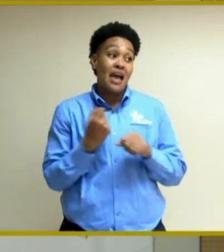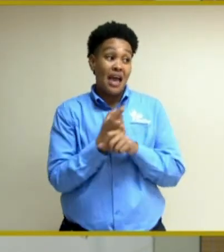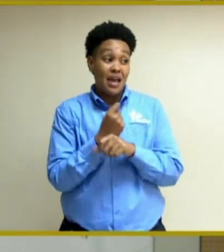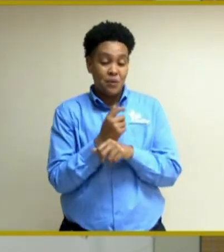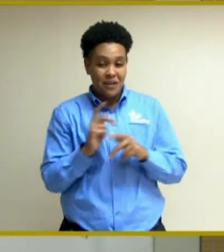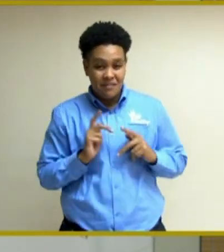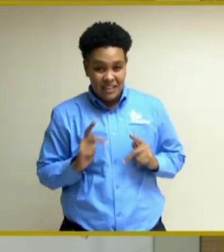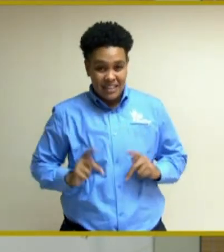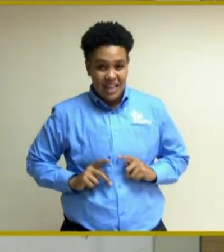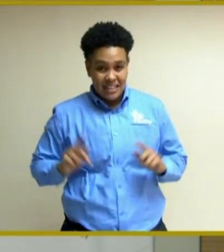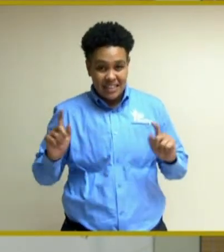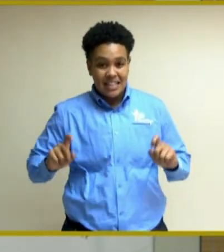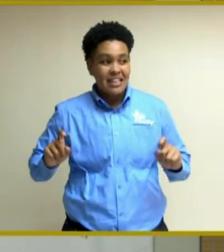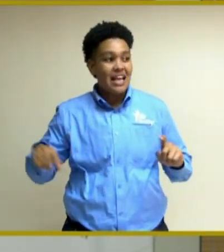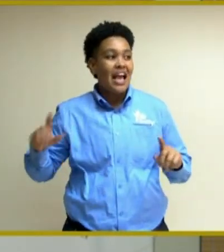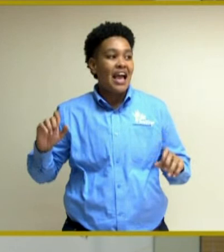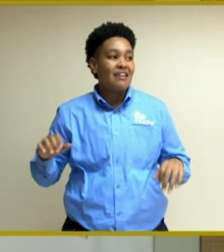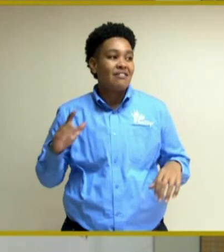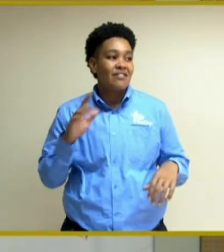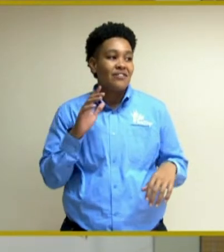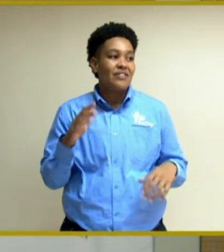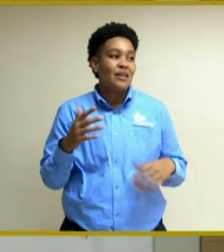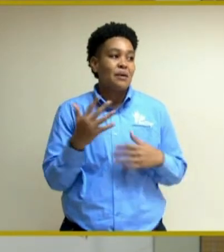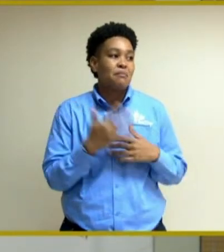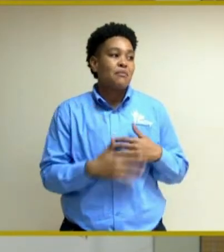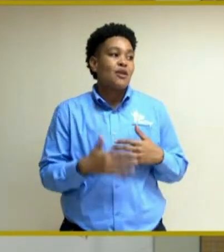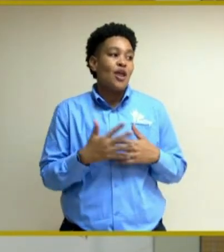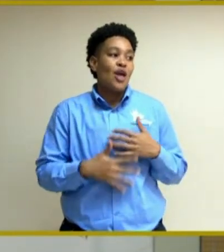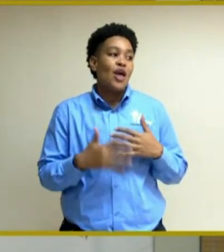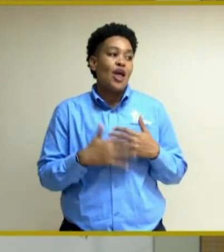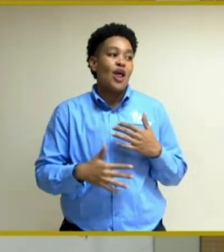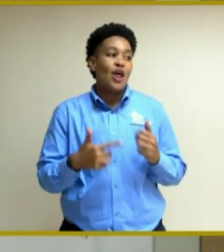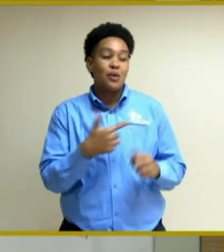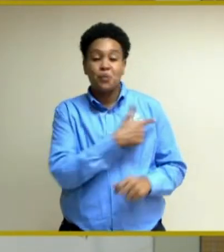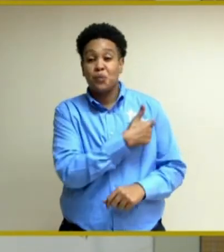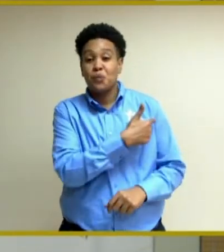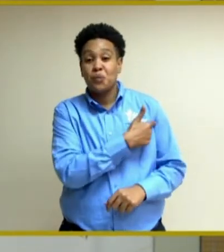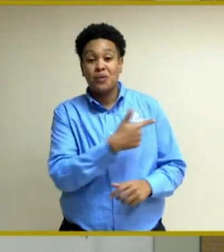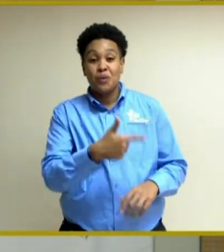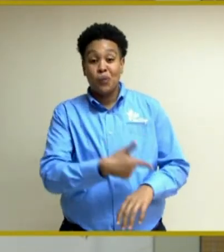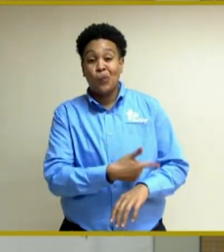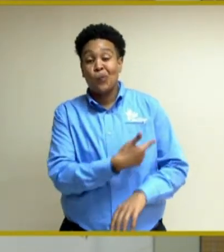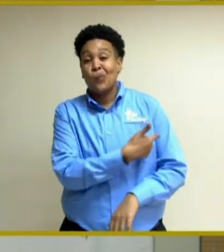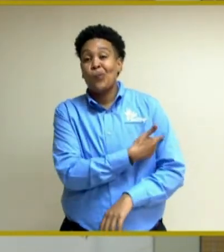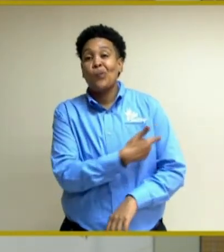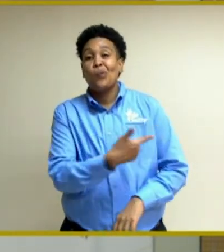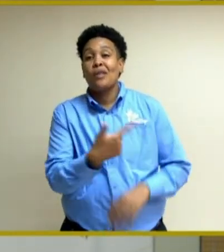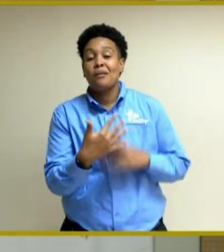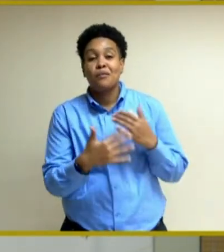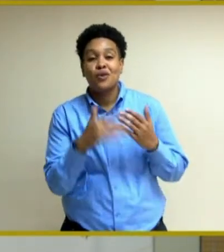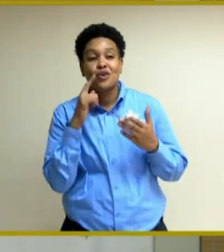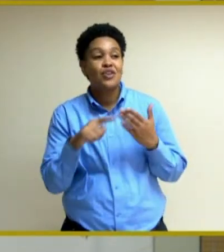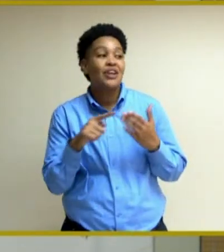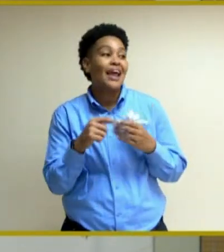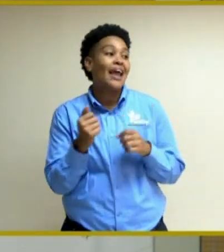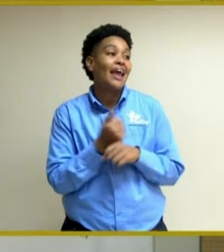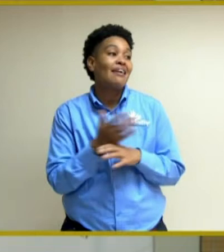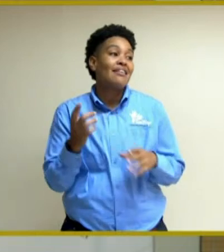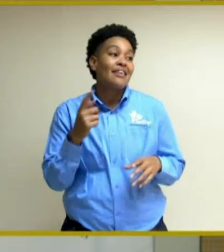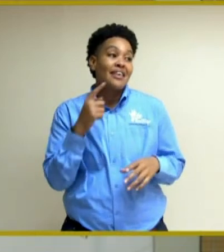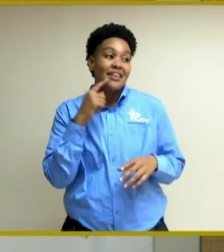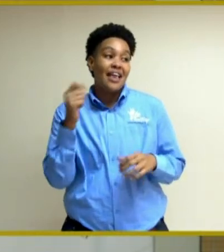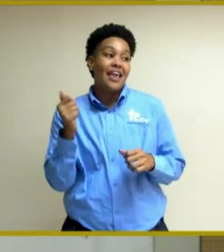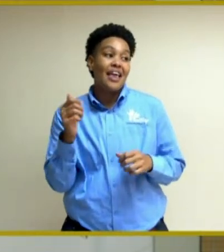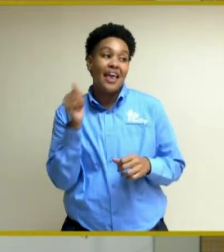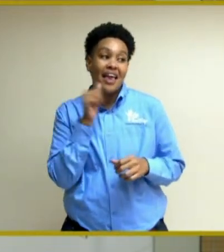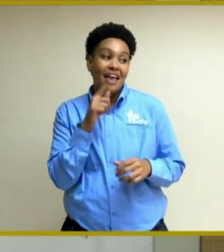physical, and they have to take a lot of blood to check off everything, the first thing I tell the lady collecting the sample